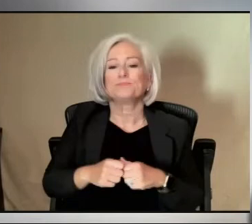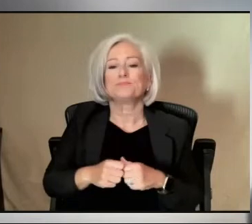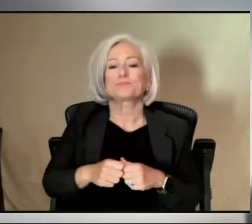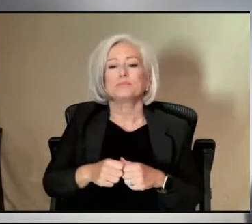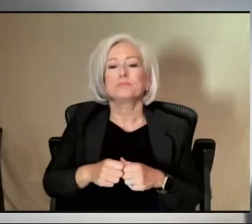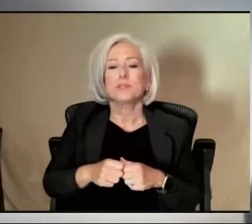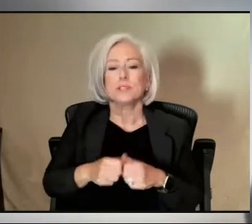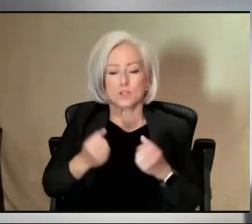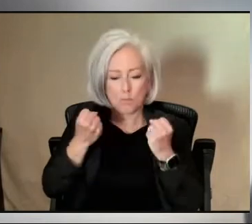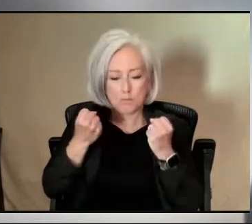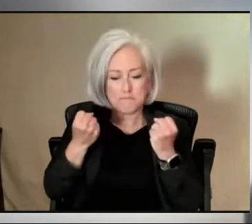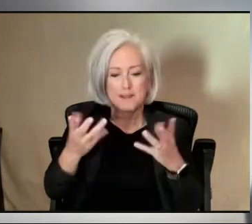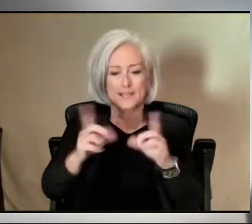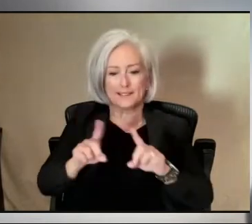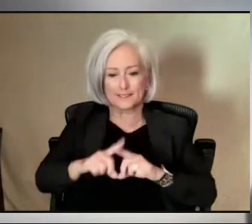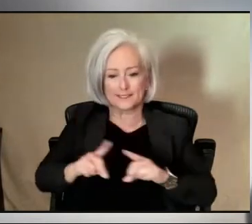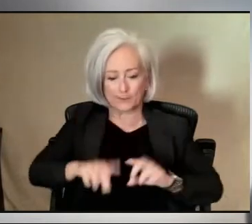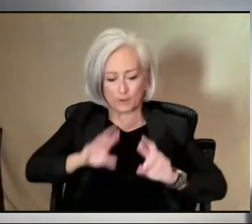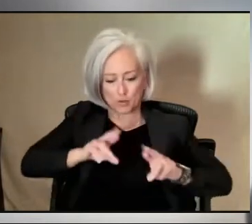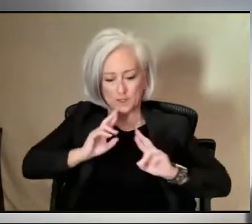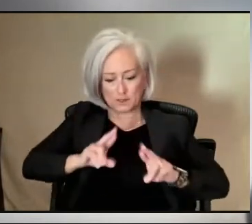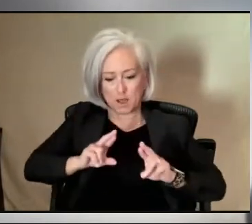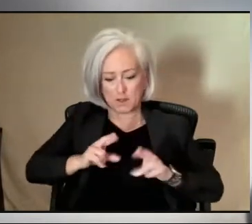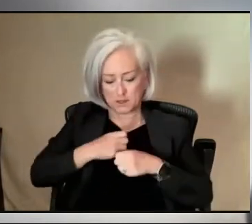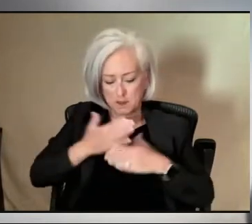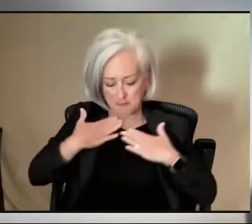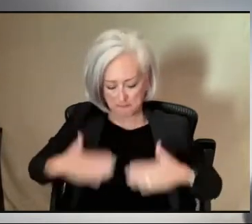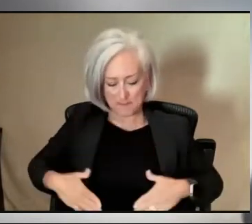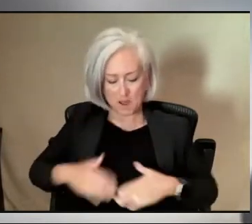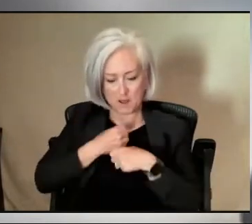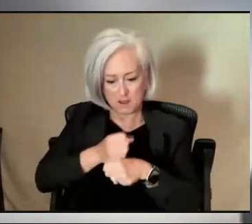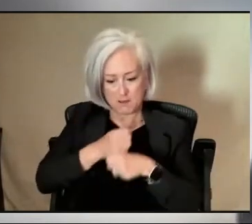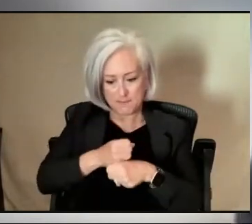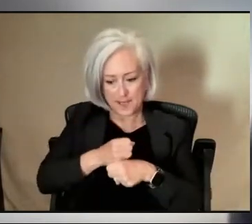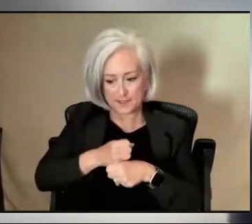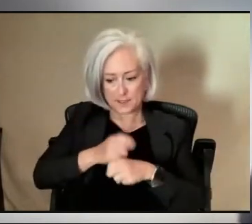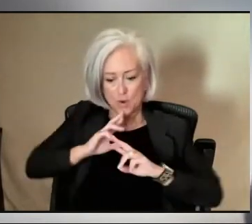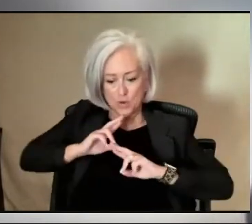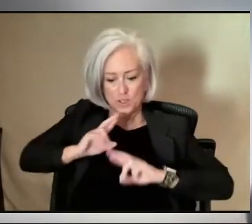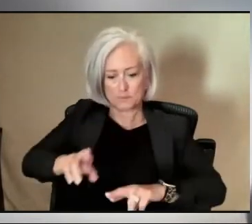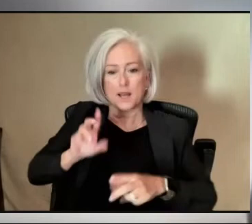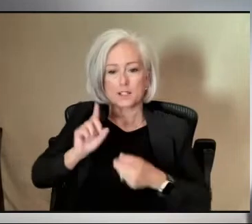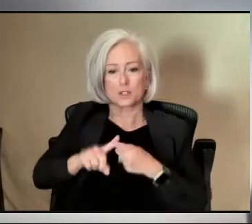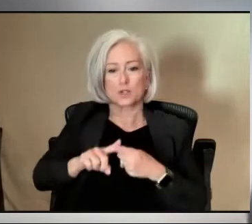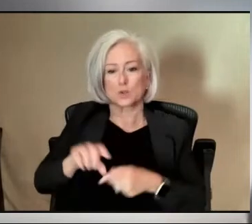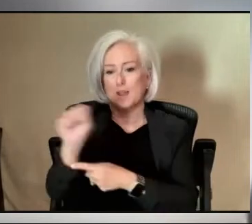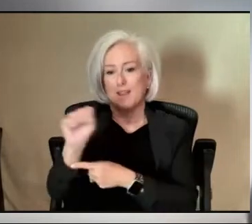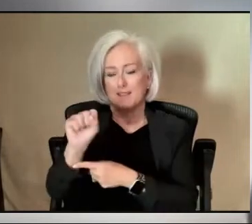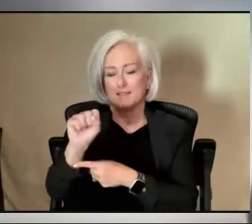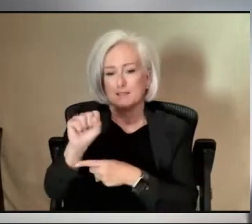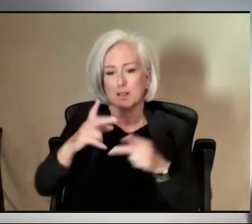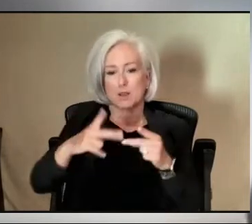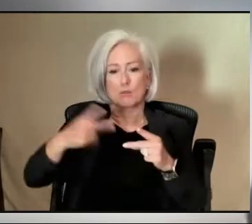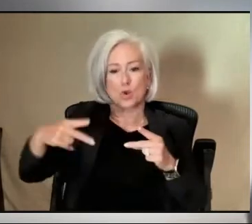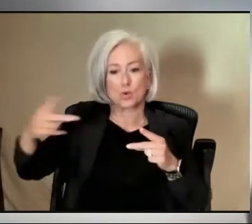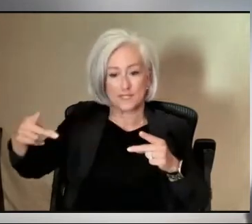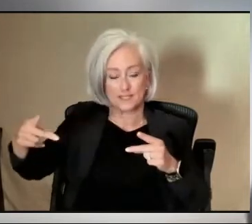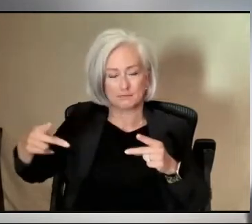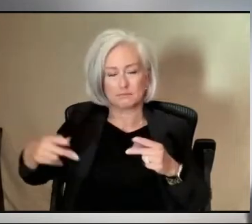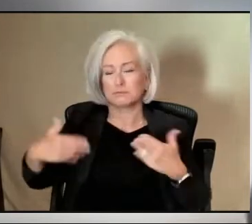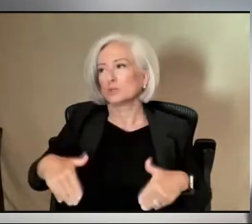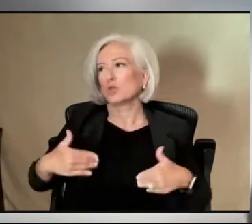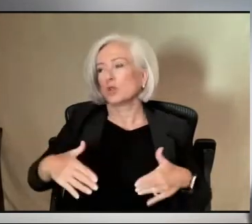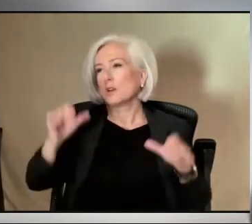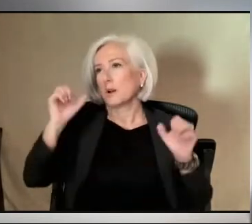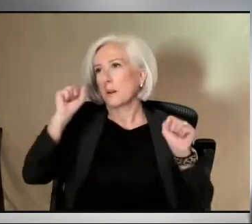occur in response to that S protein. So it's a brilliant way of